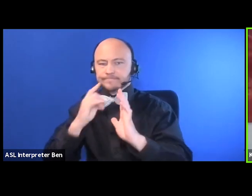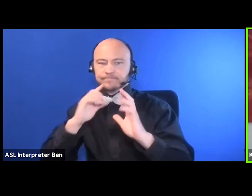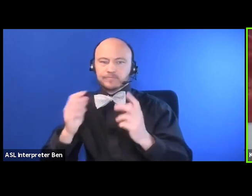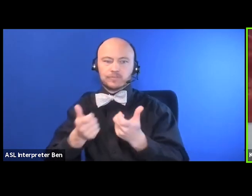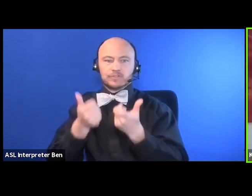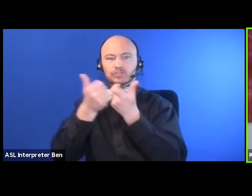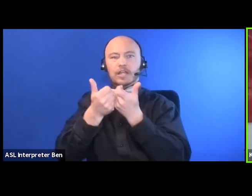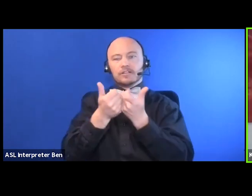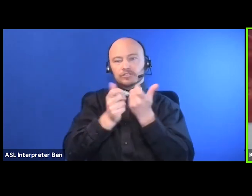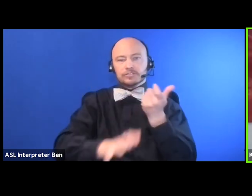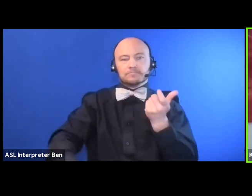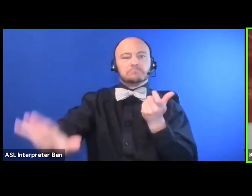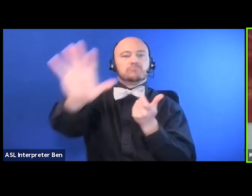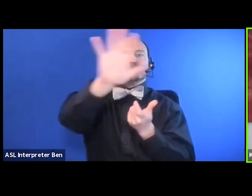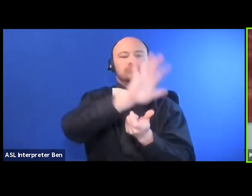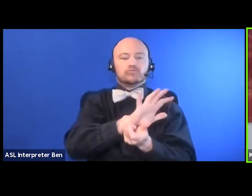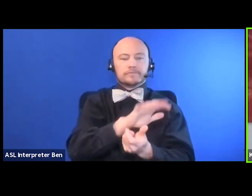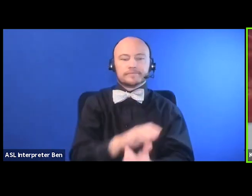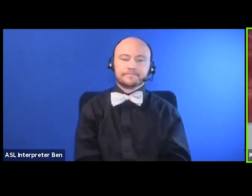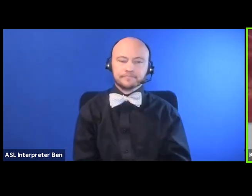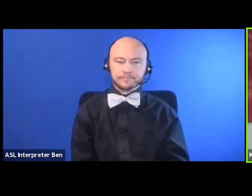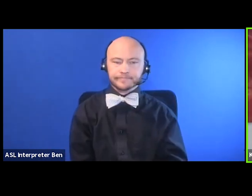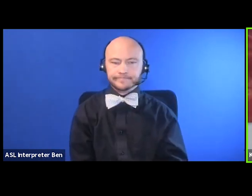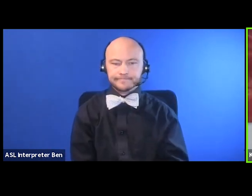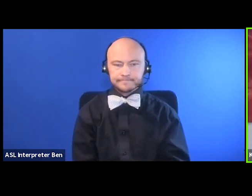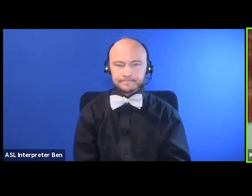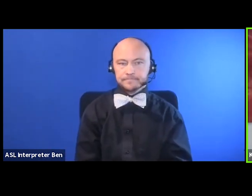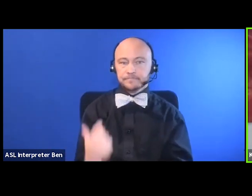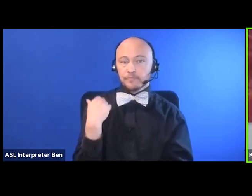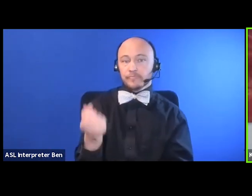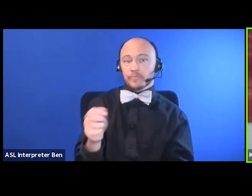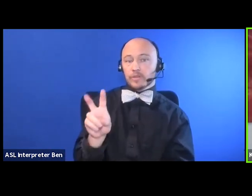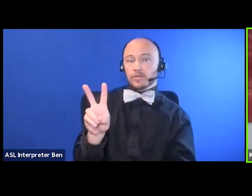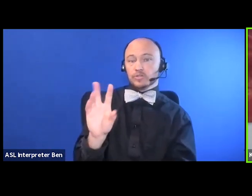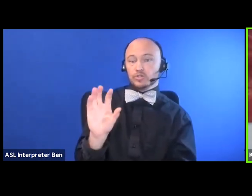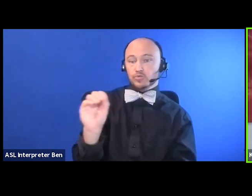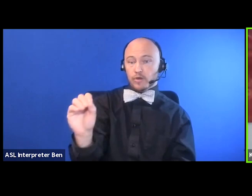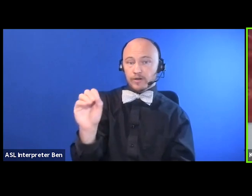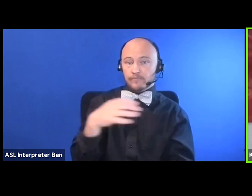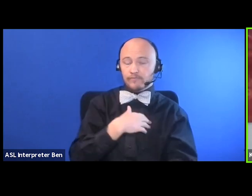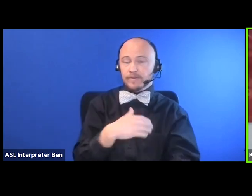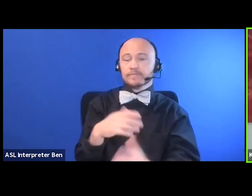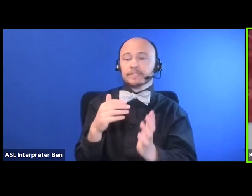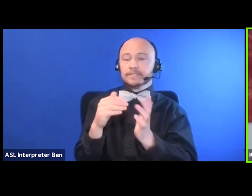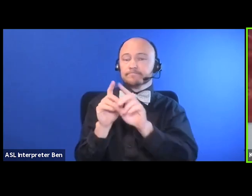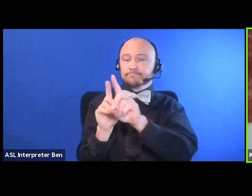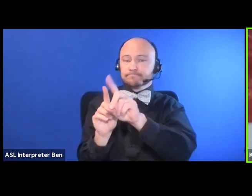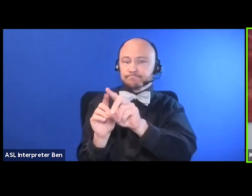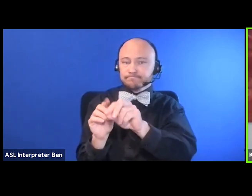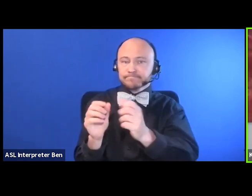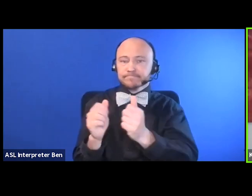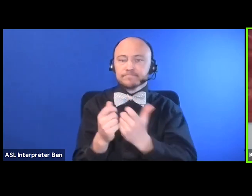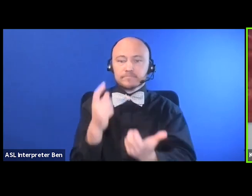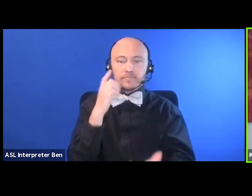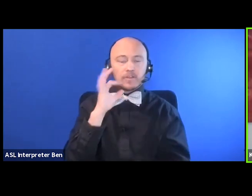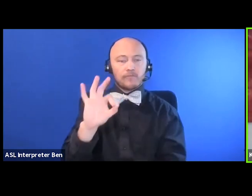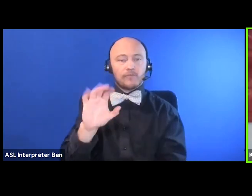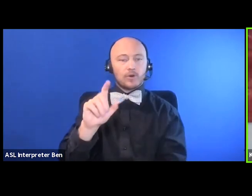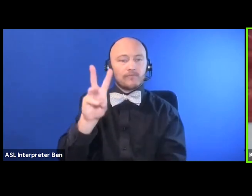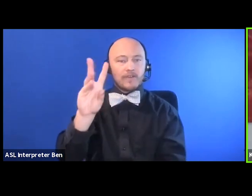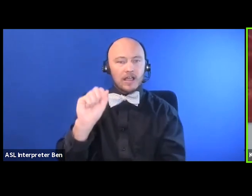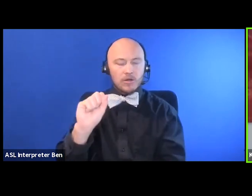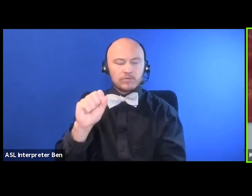the diaspora. More than 250 fellows have attended our annual retreat, and our fellows have published